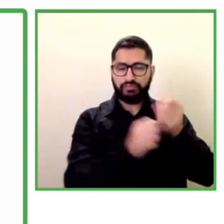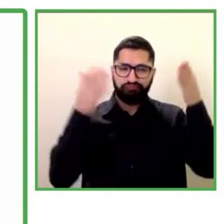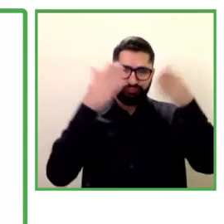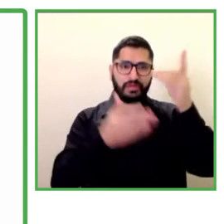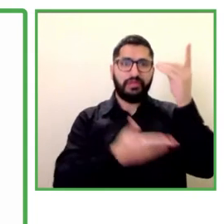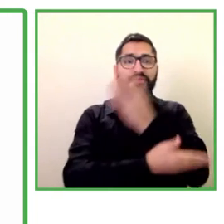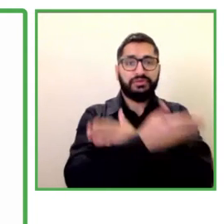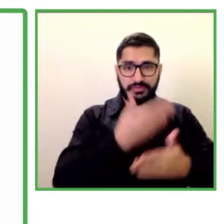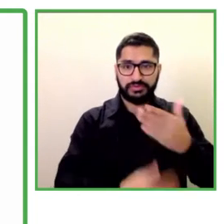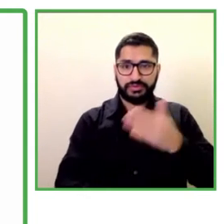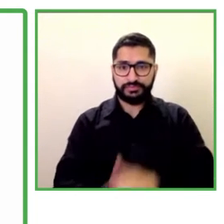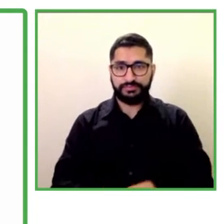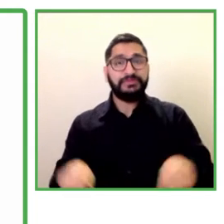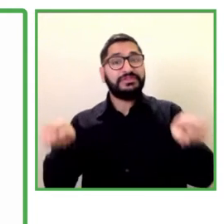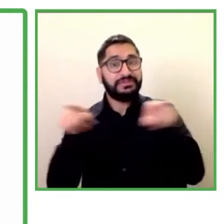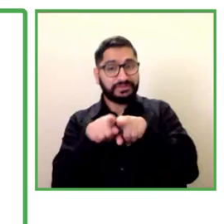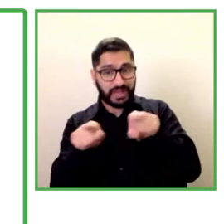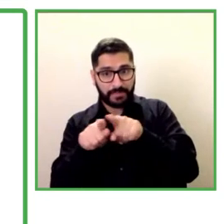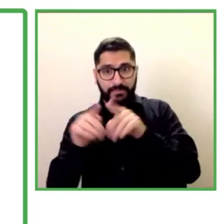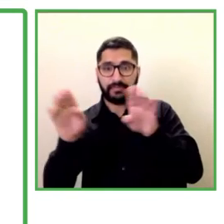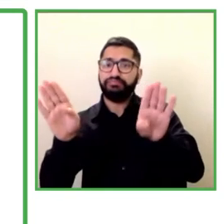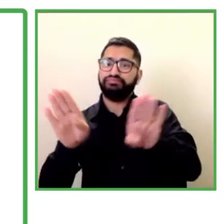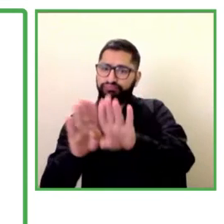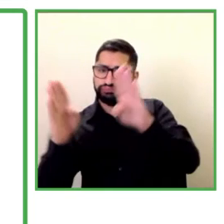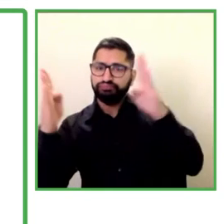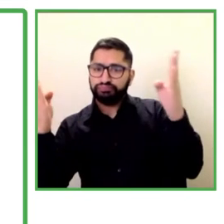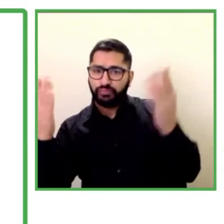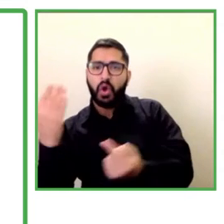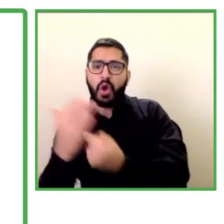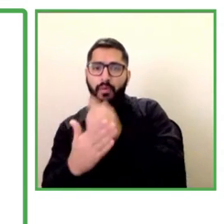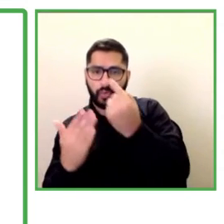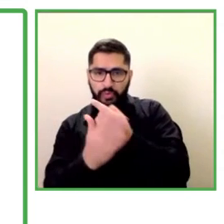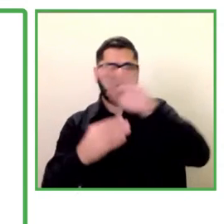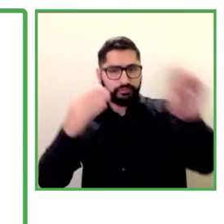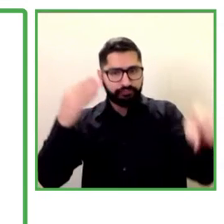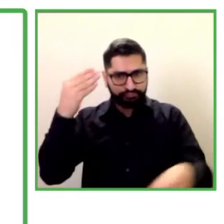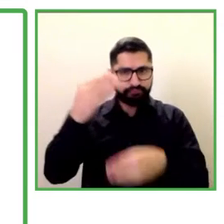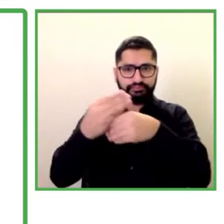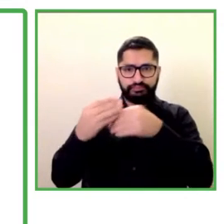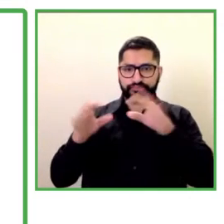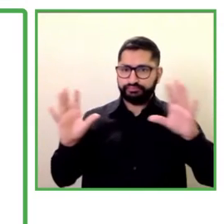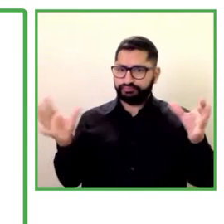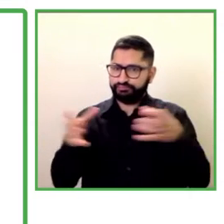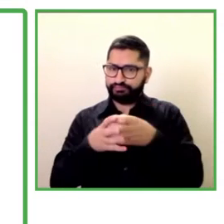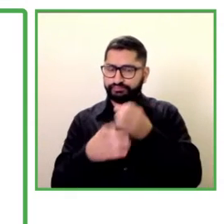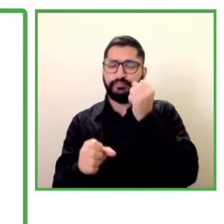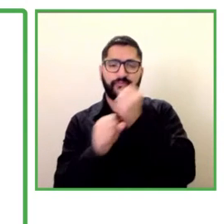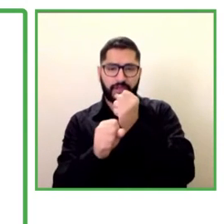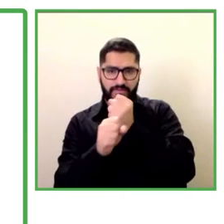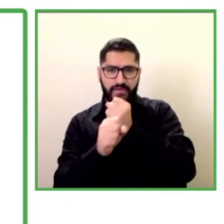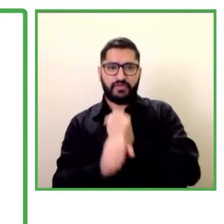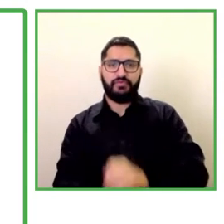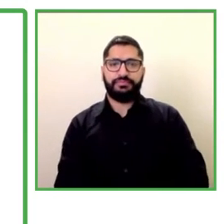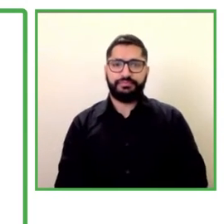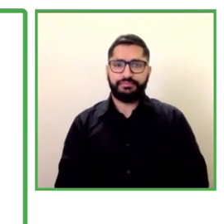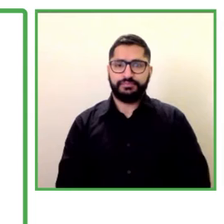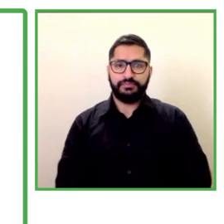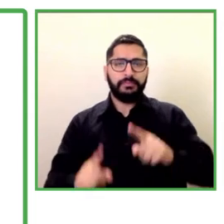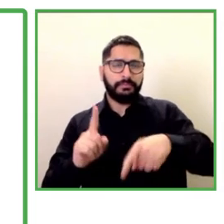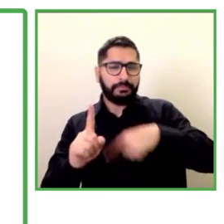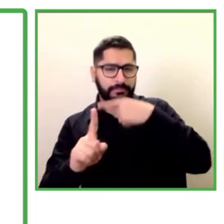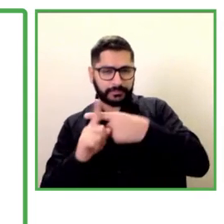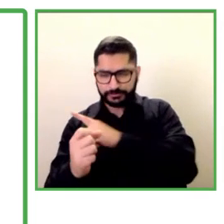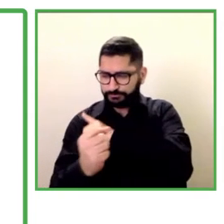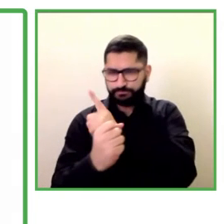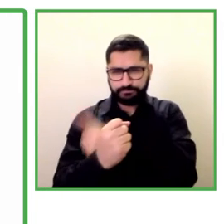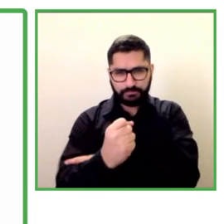also opening doors and adding talent for their work teams. Let's add up efforts to transcend the barriers that we have